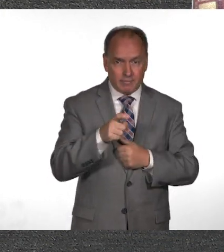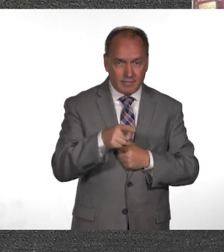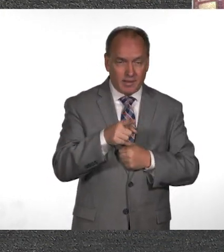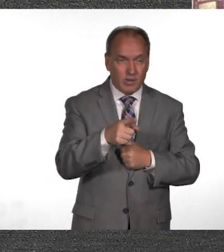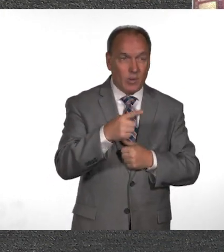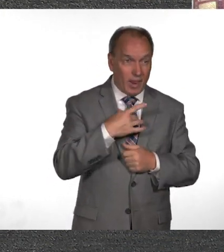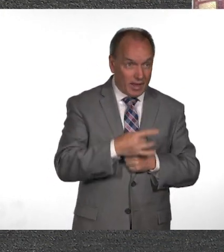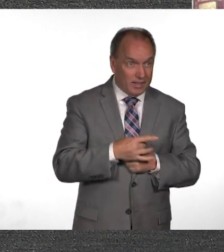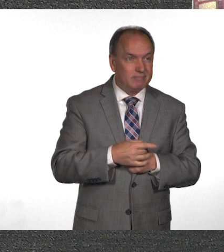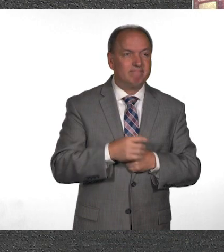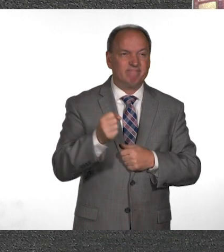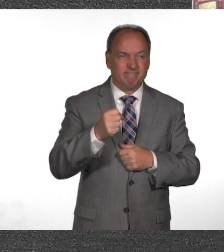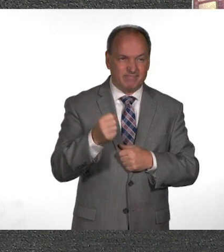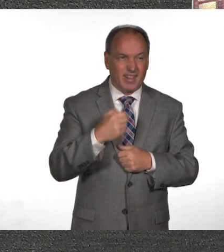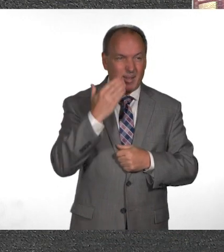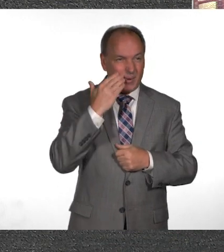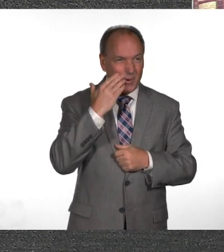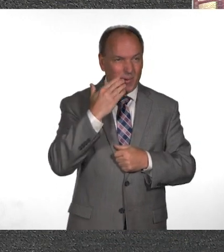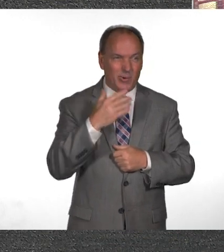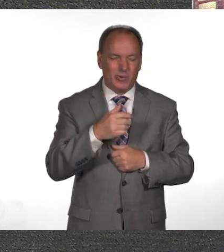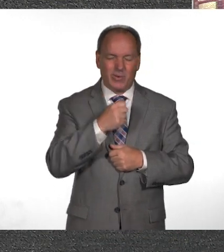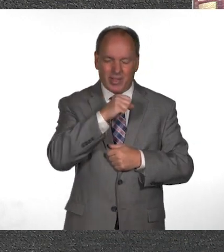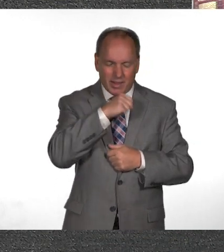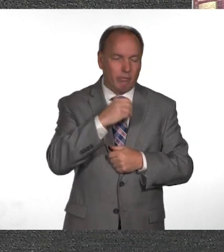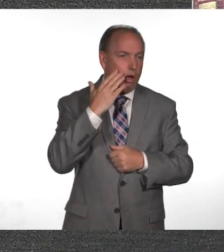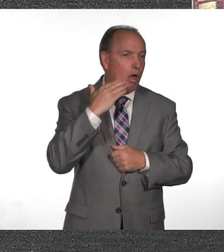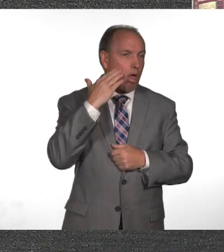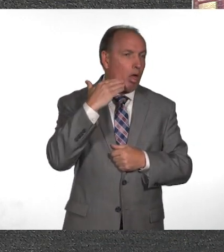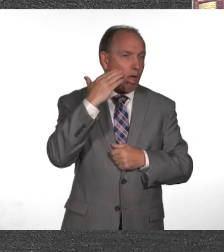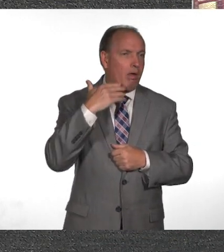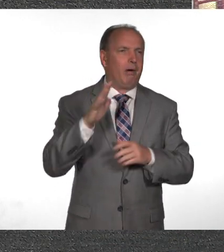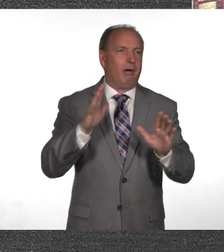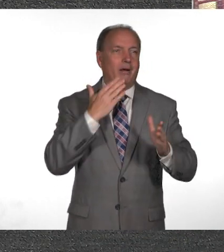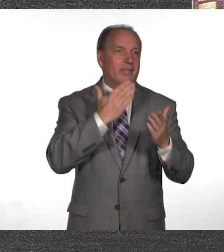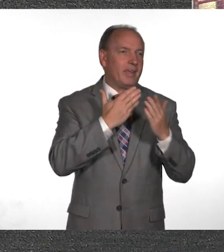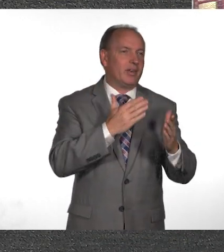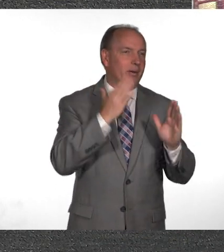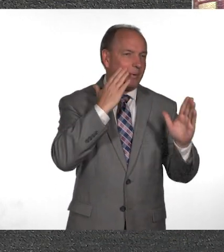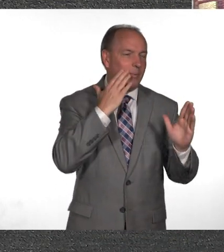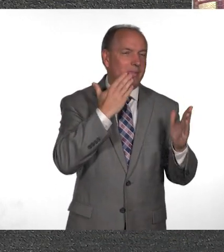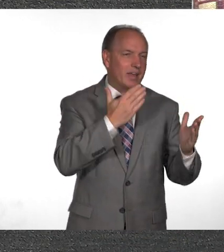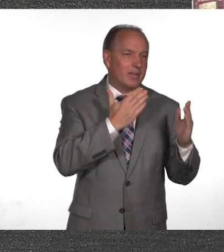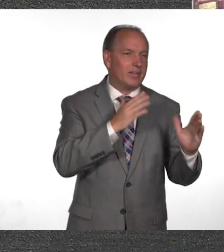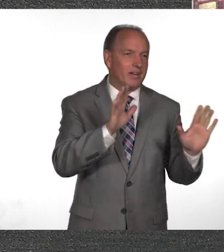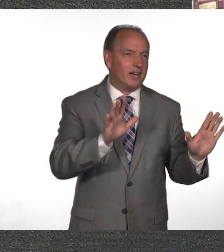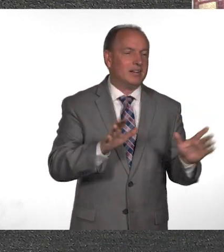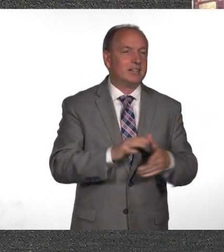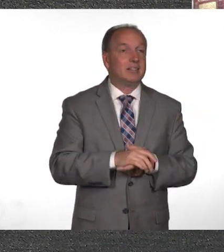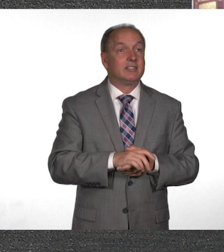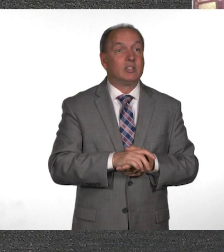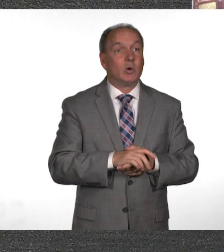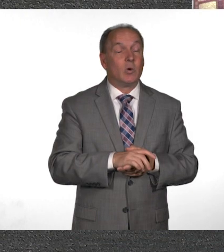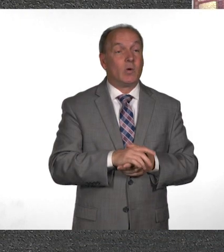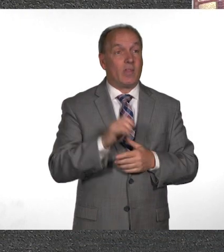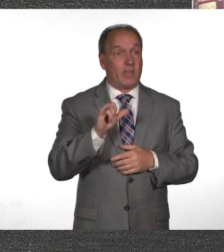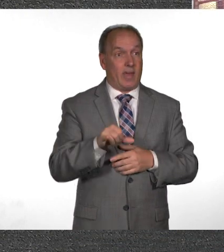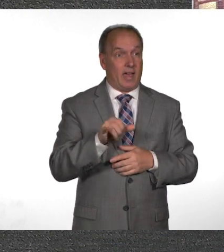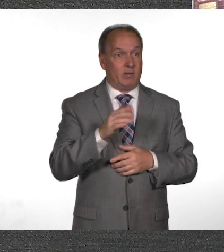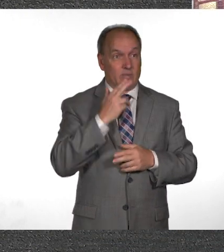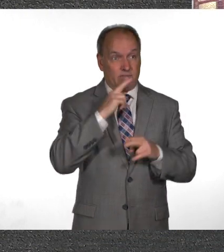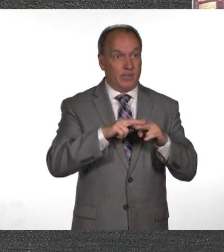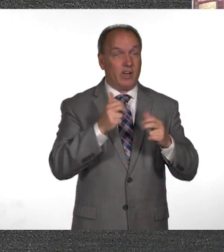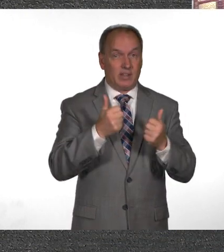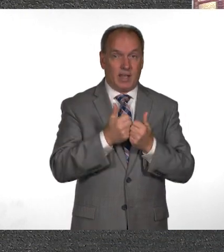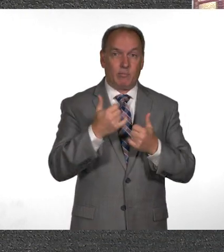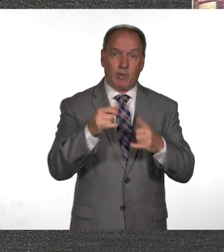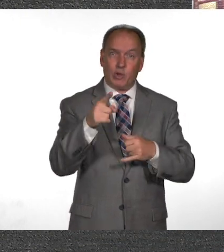Bingo? Yeah, I know. You love it. Oh, yes, thank you. Yeah, I know. Okay, so that was a fun game